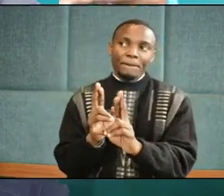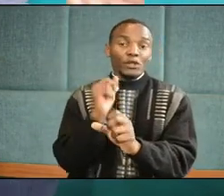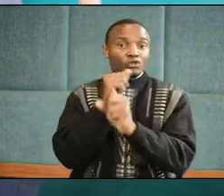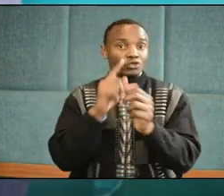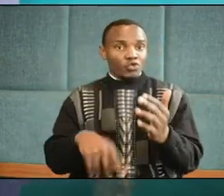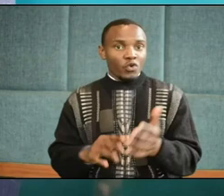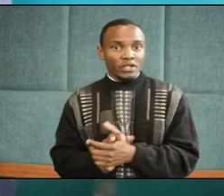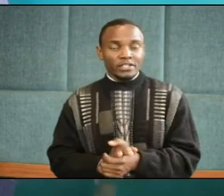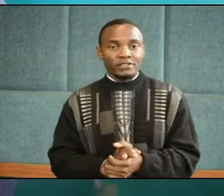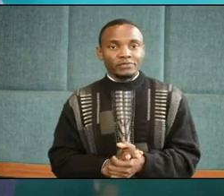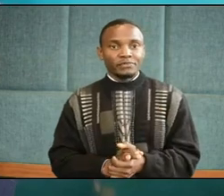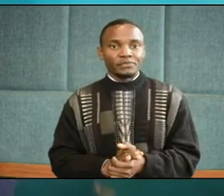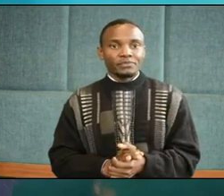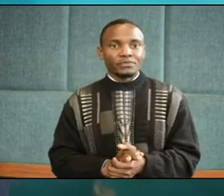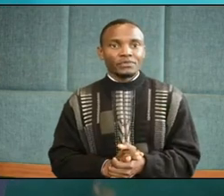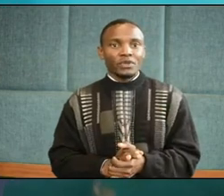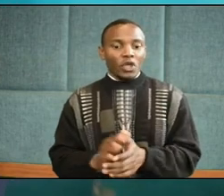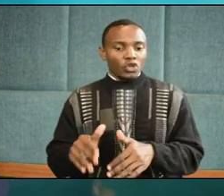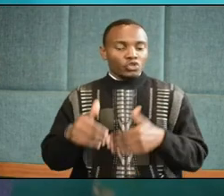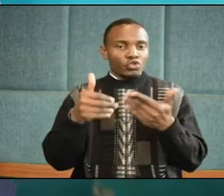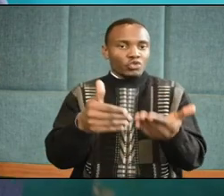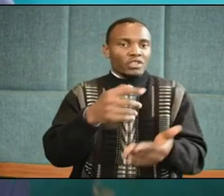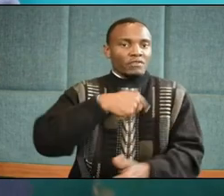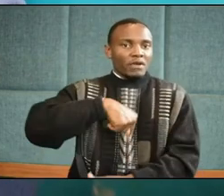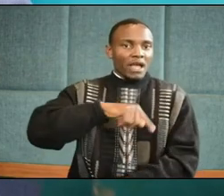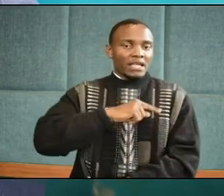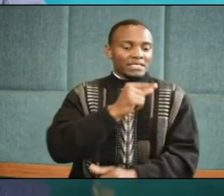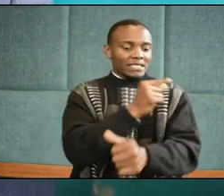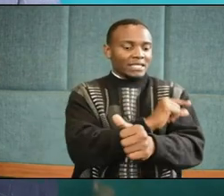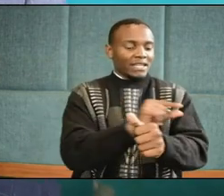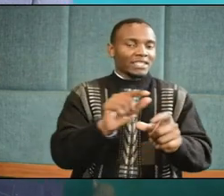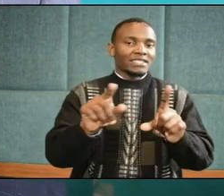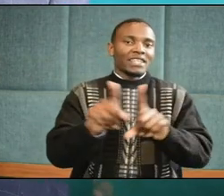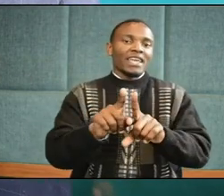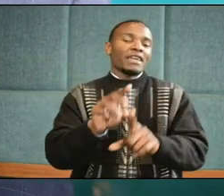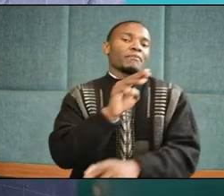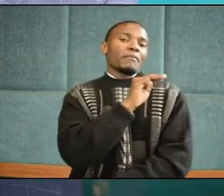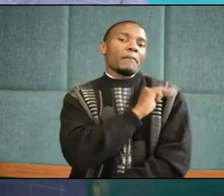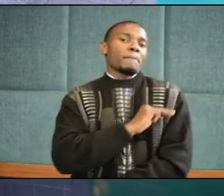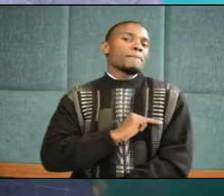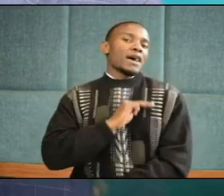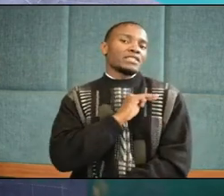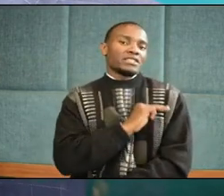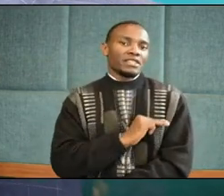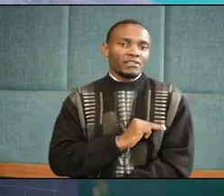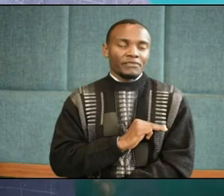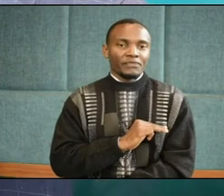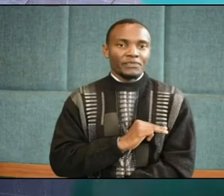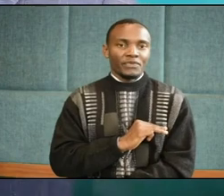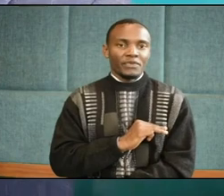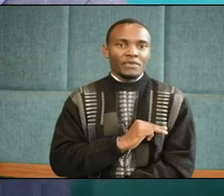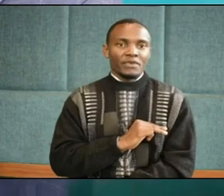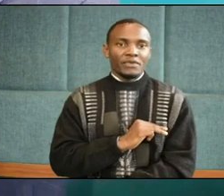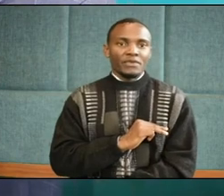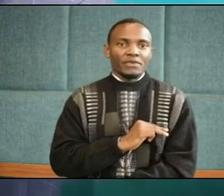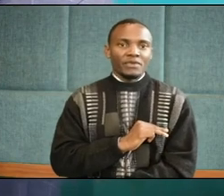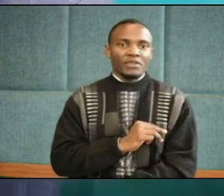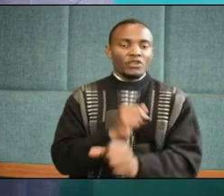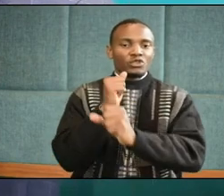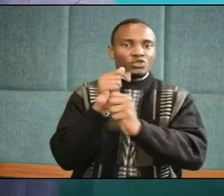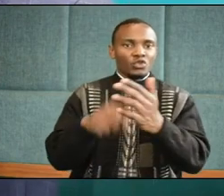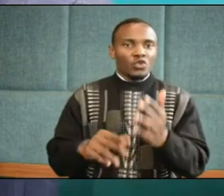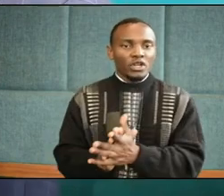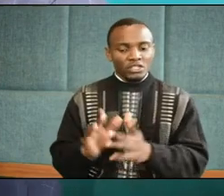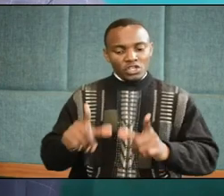to give us grace and mercy to be able to